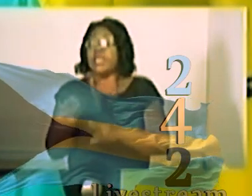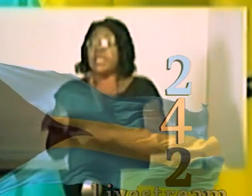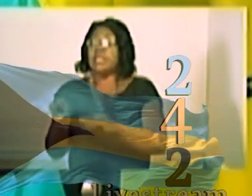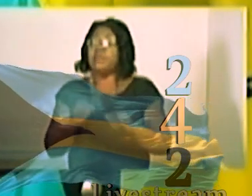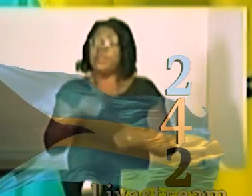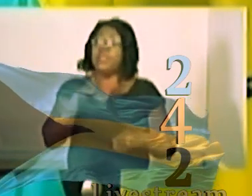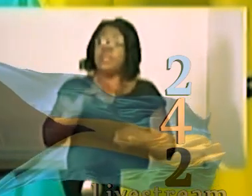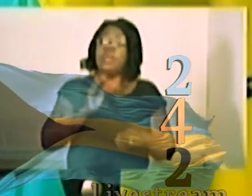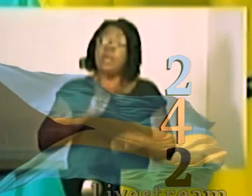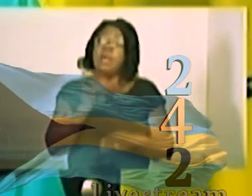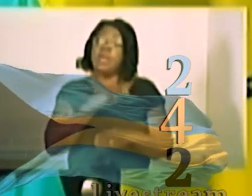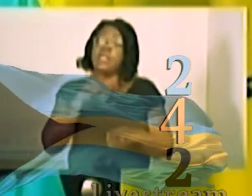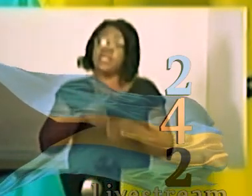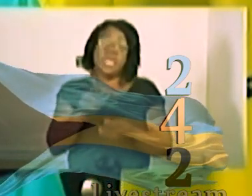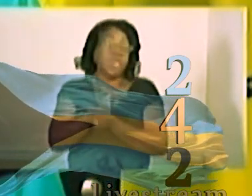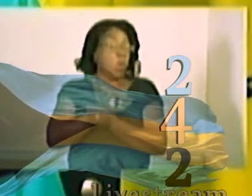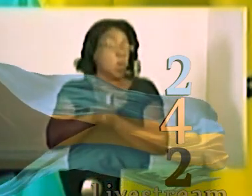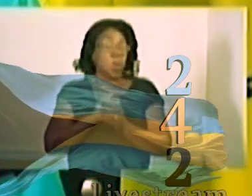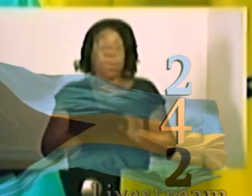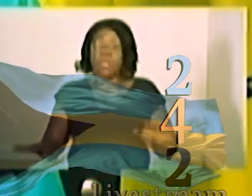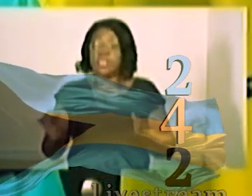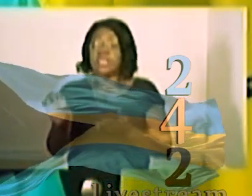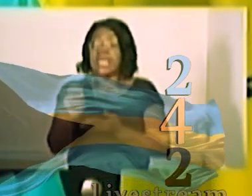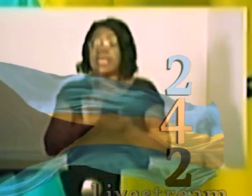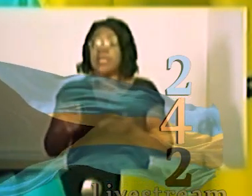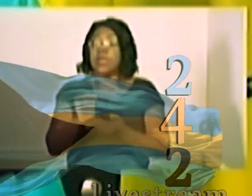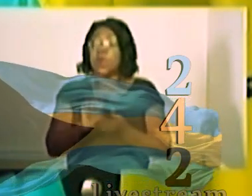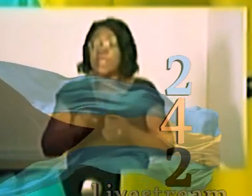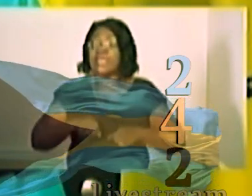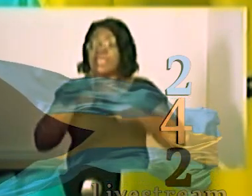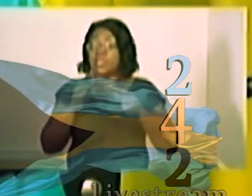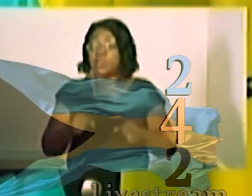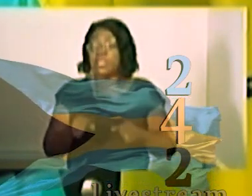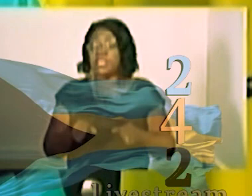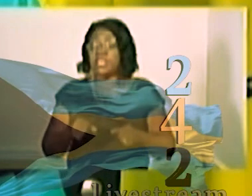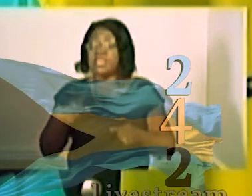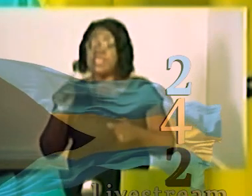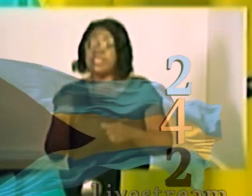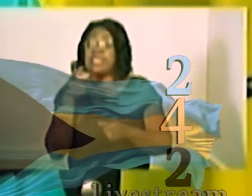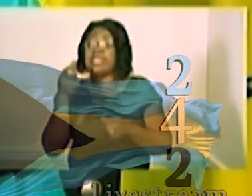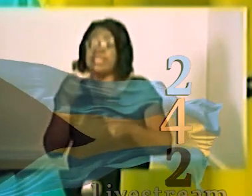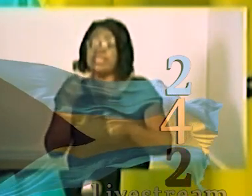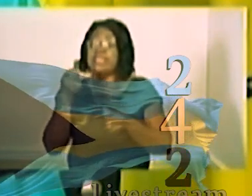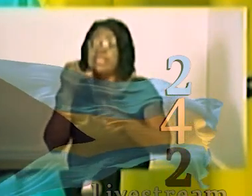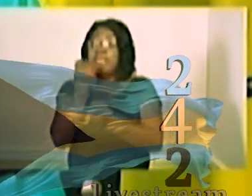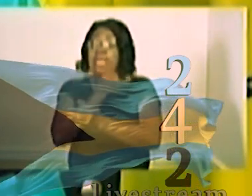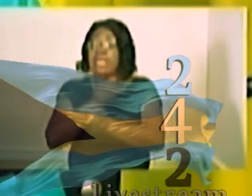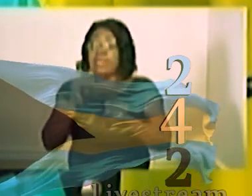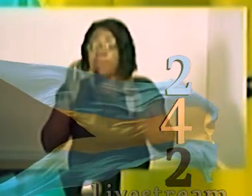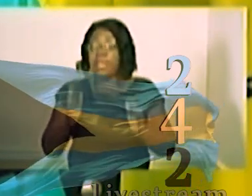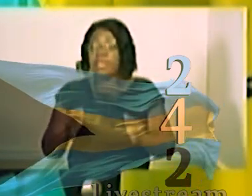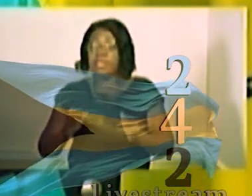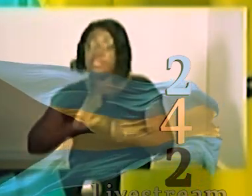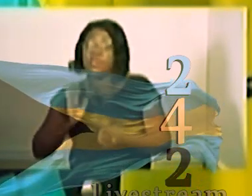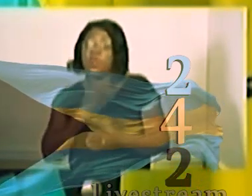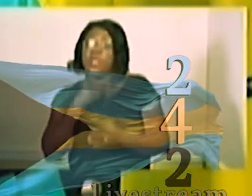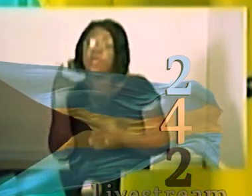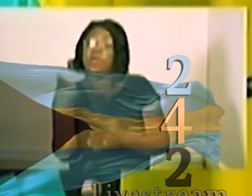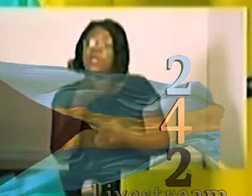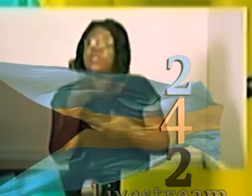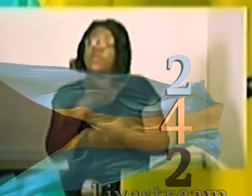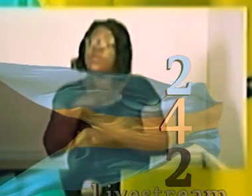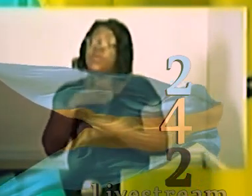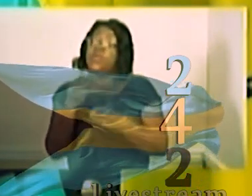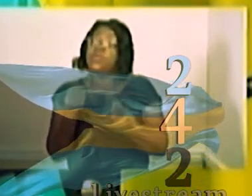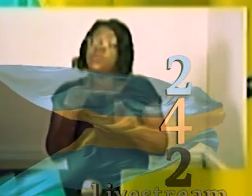us in the worst economic situation since independence. We are going to do everything in our power to get